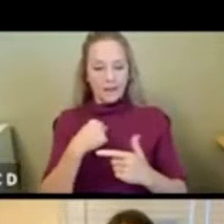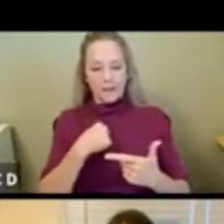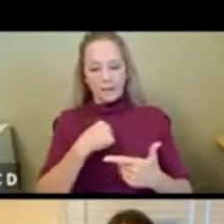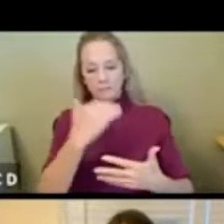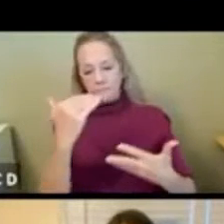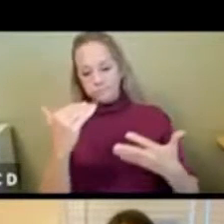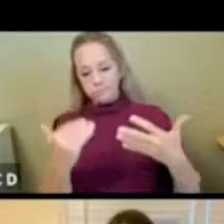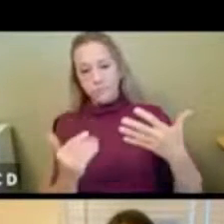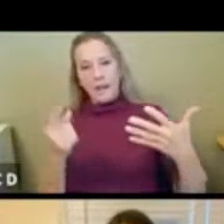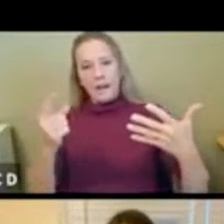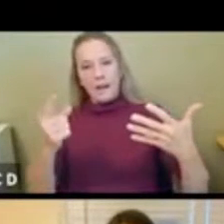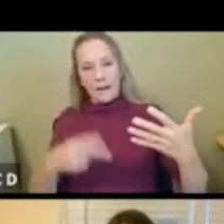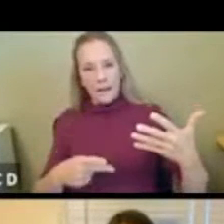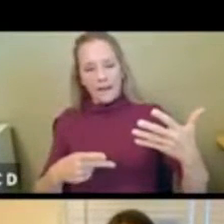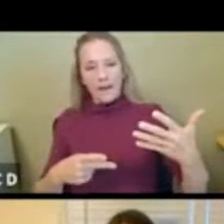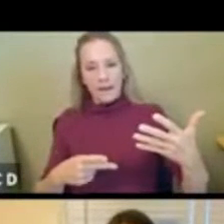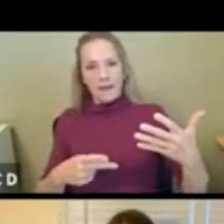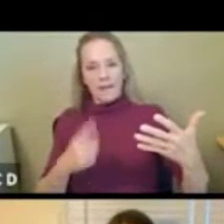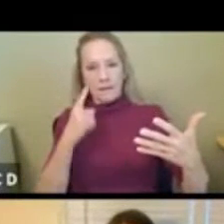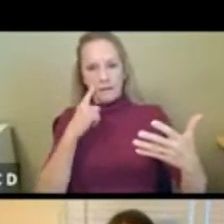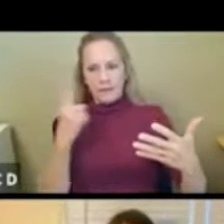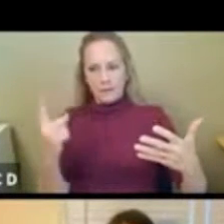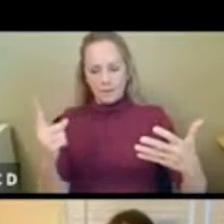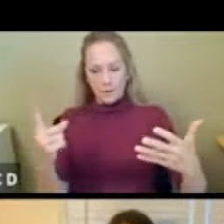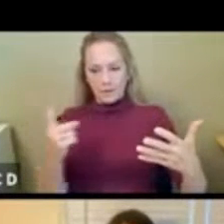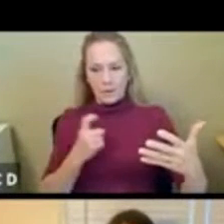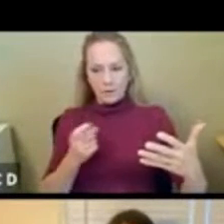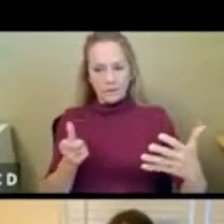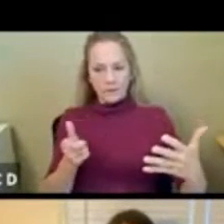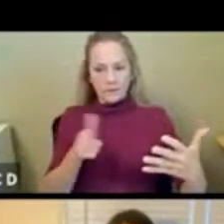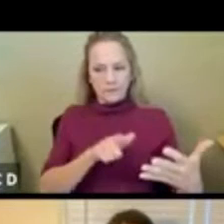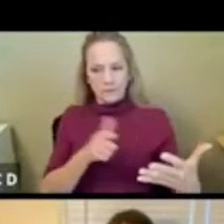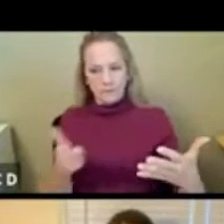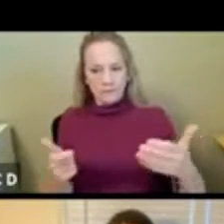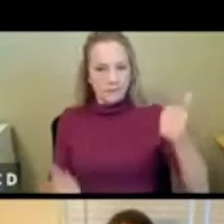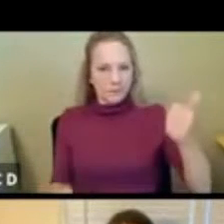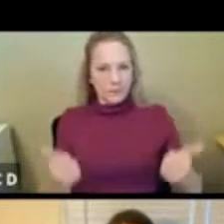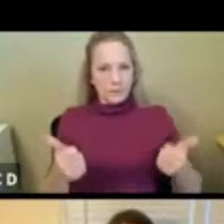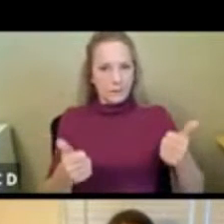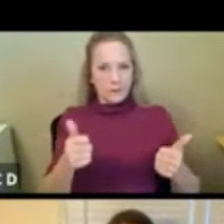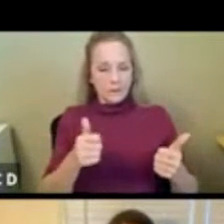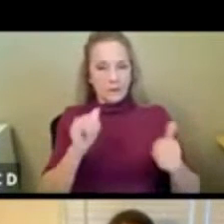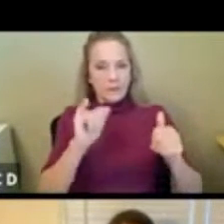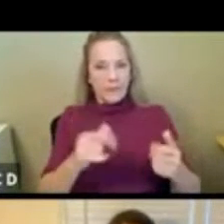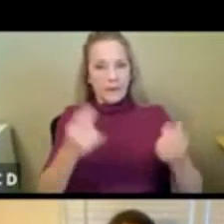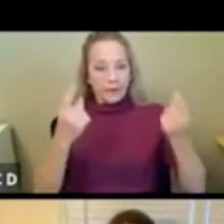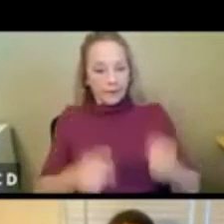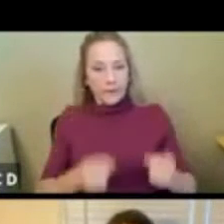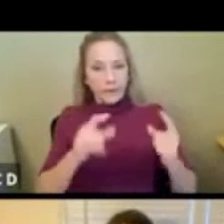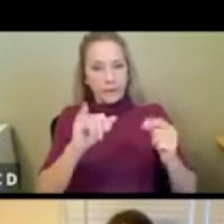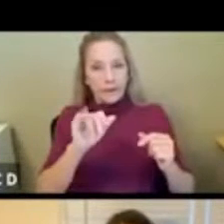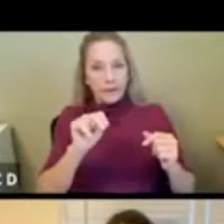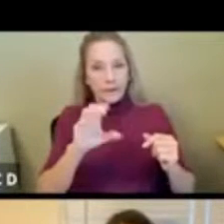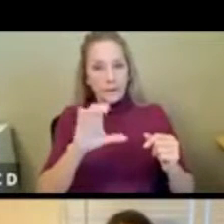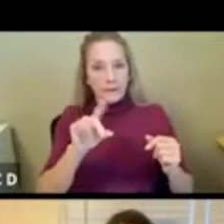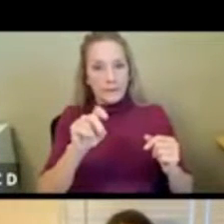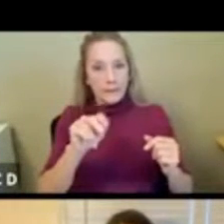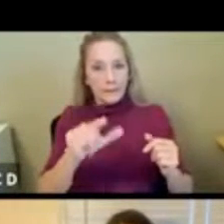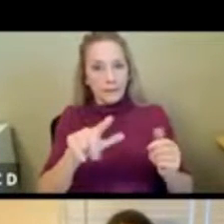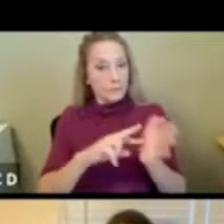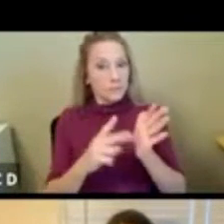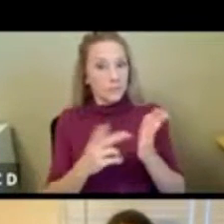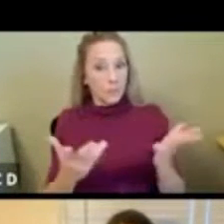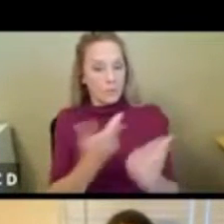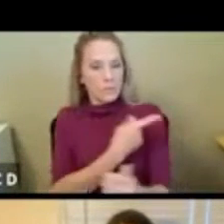of them, but I think the question has gone back and forth about, is this incidental? Are these patients coming in the